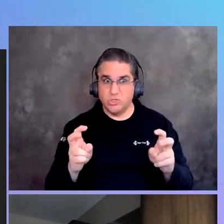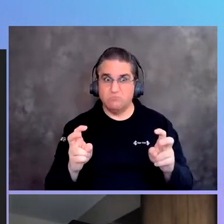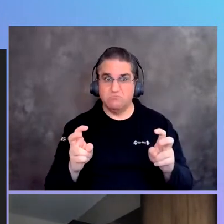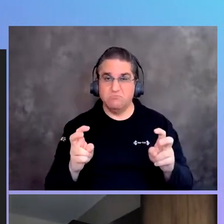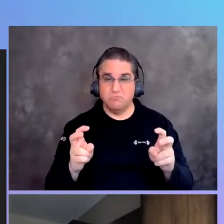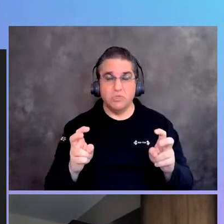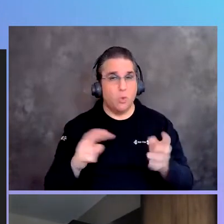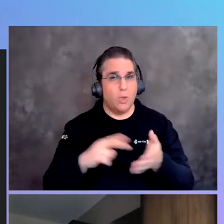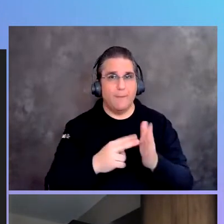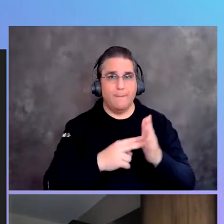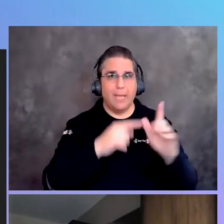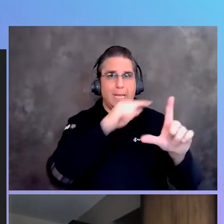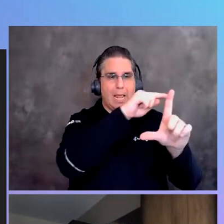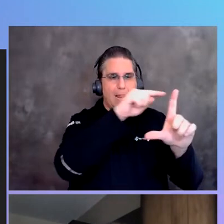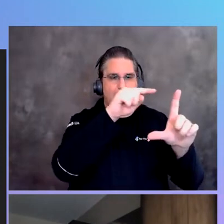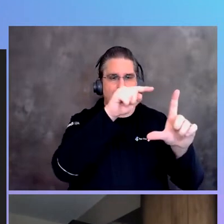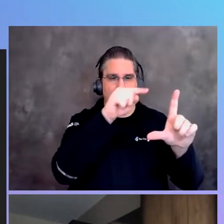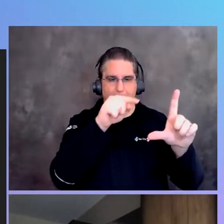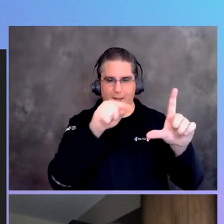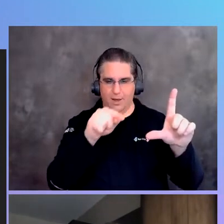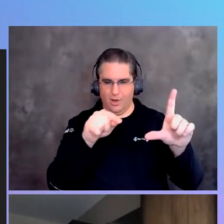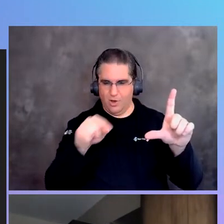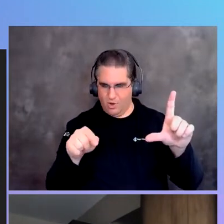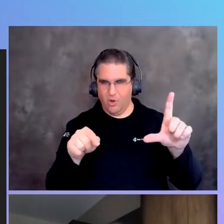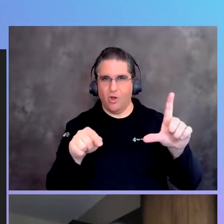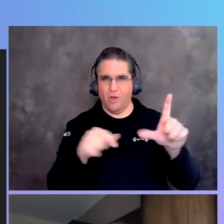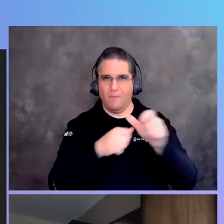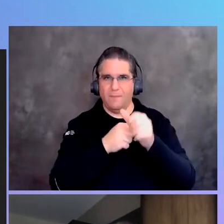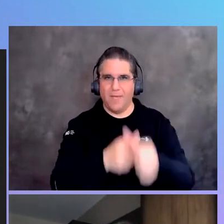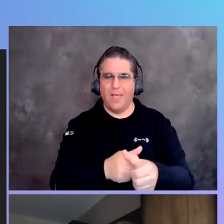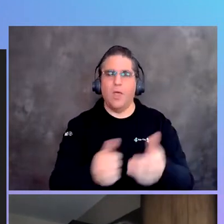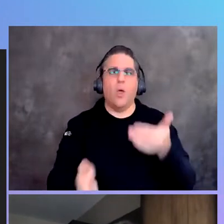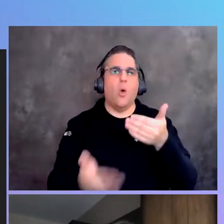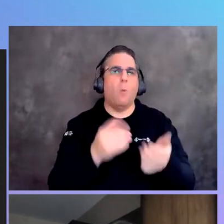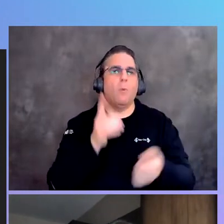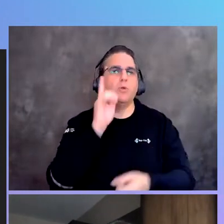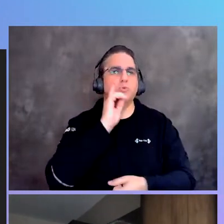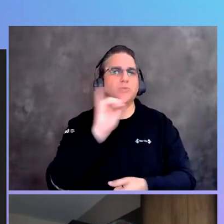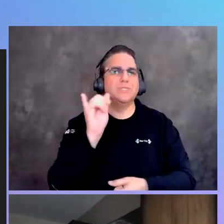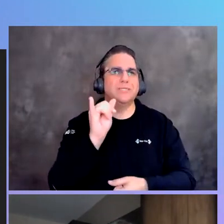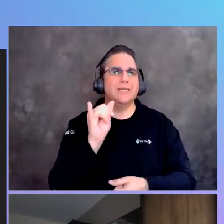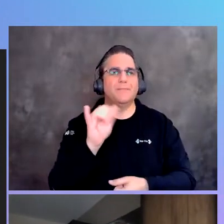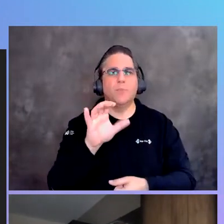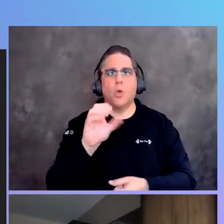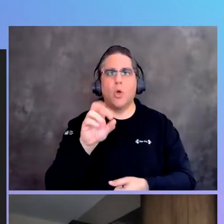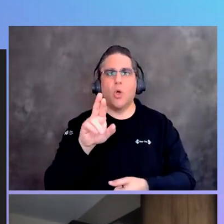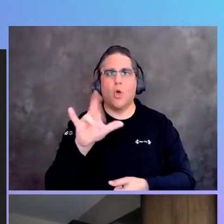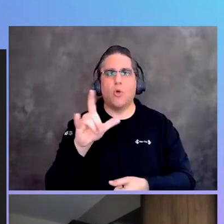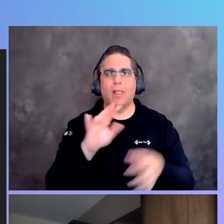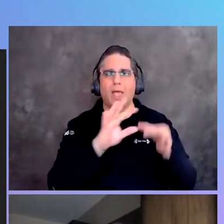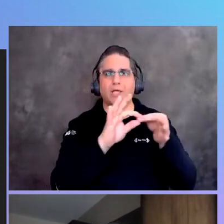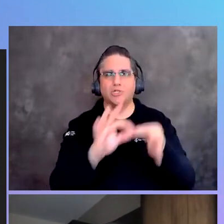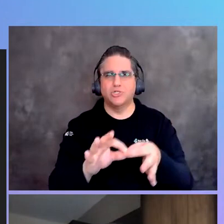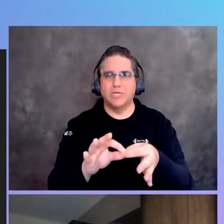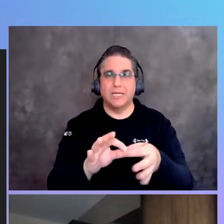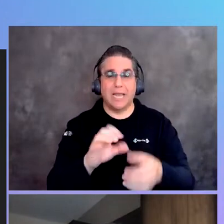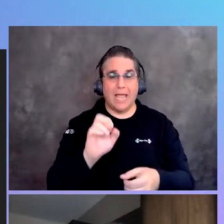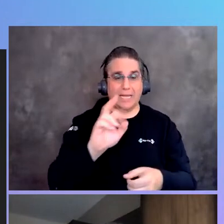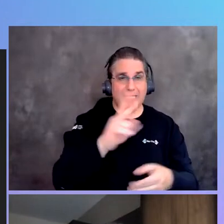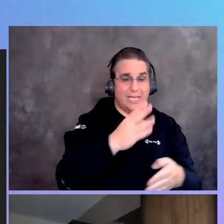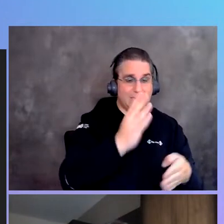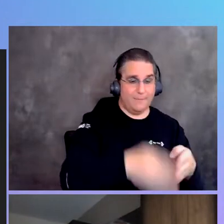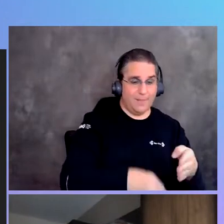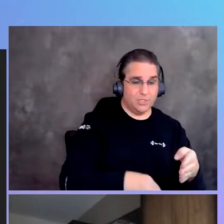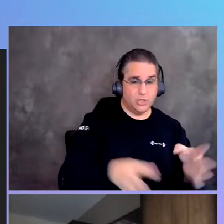So there was a linear, almost correlation in some sense to task completion and total